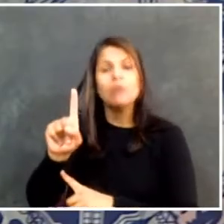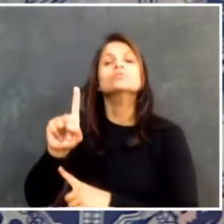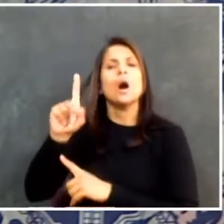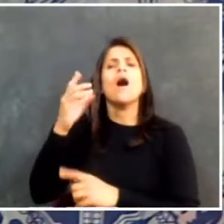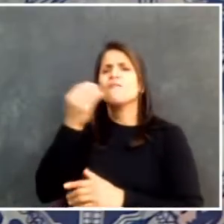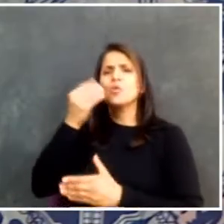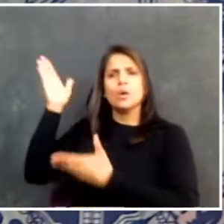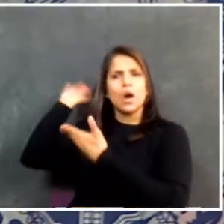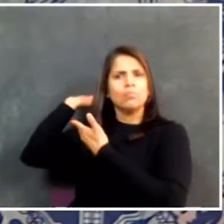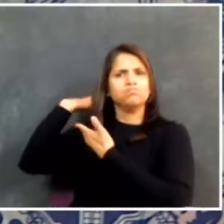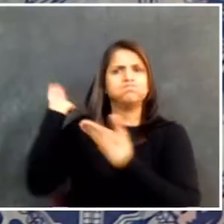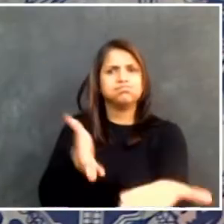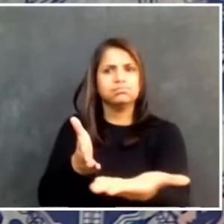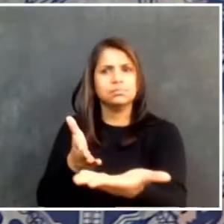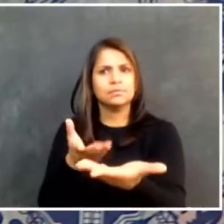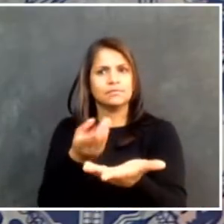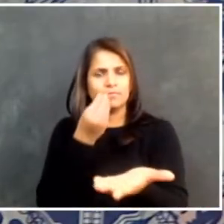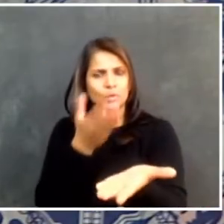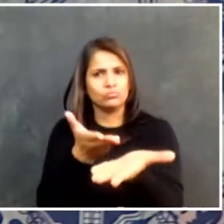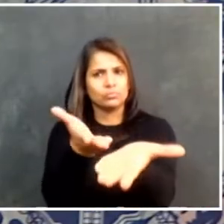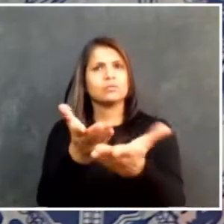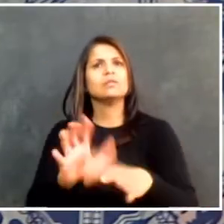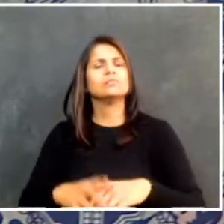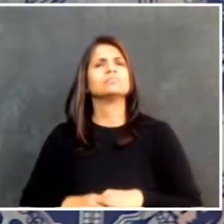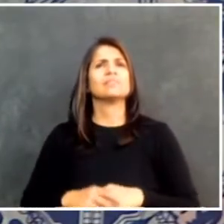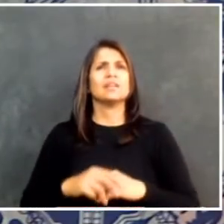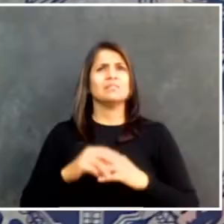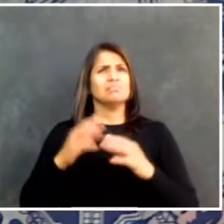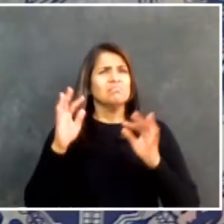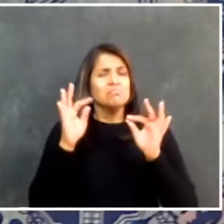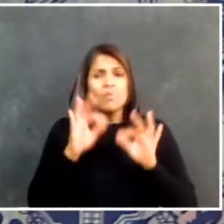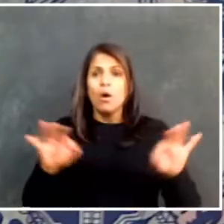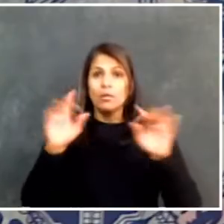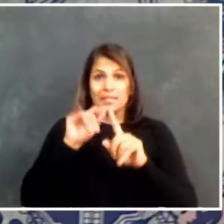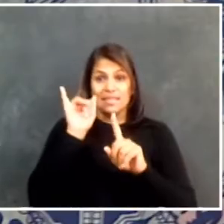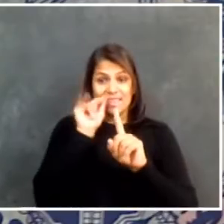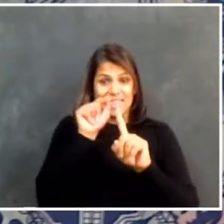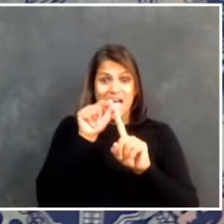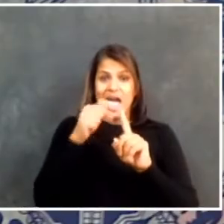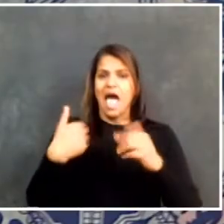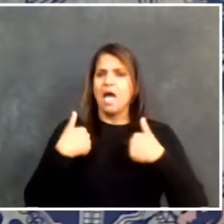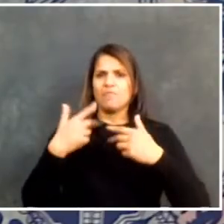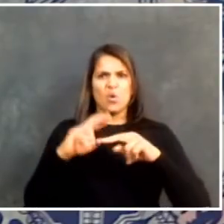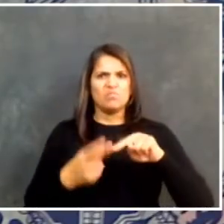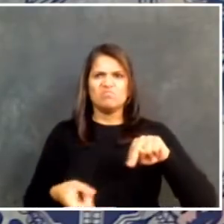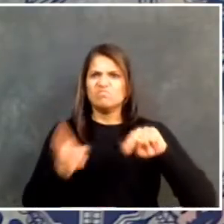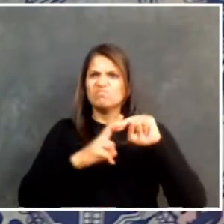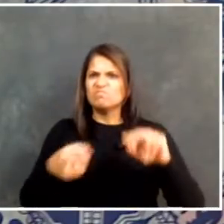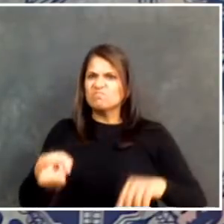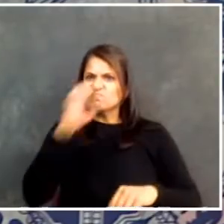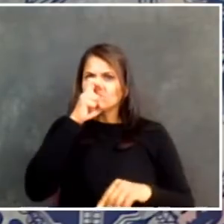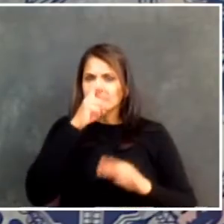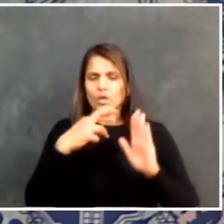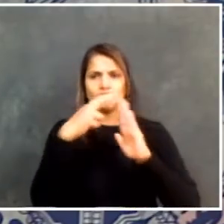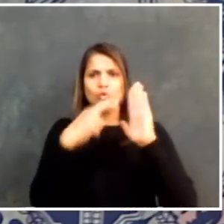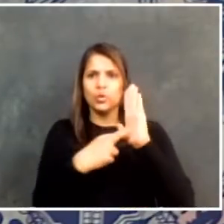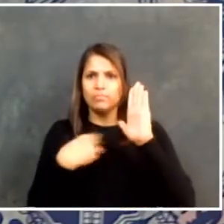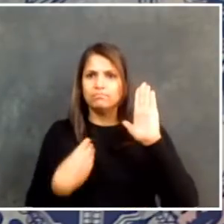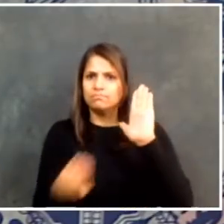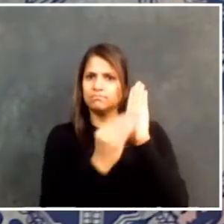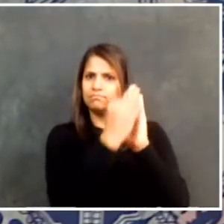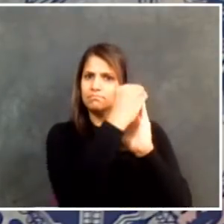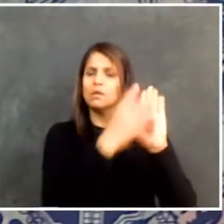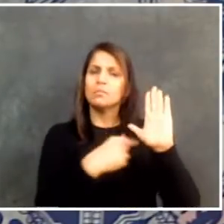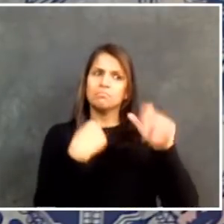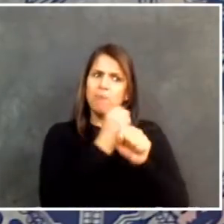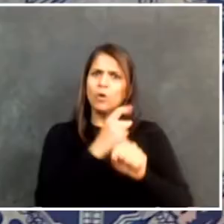and then doesn't get it, they also have to call right back to 311 right away so we can make sure that every case is being followed up on. Commissioner